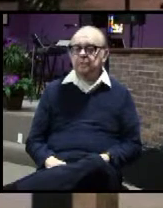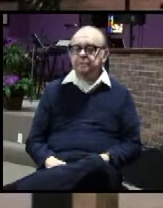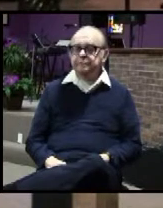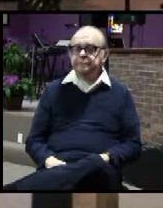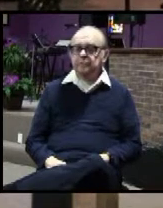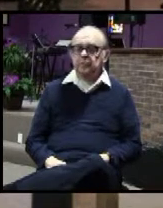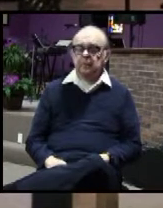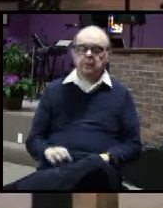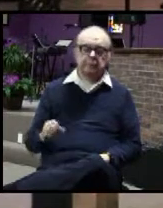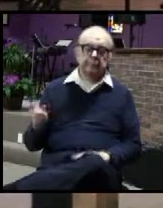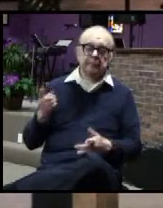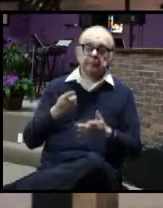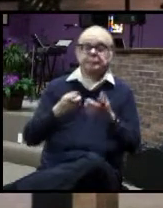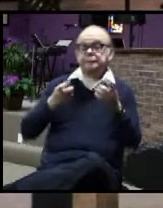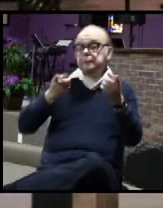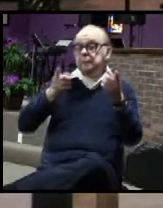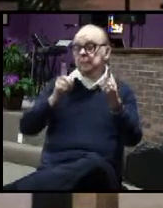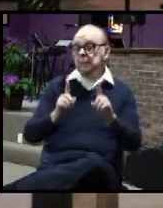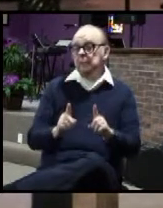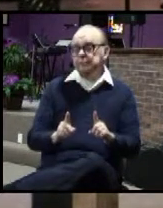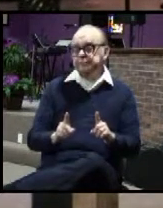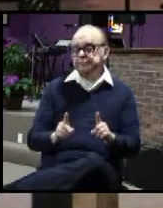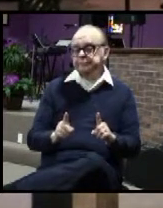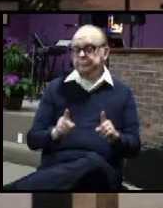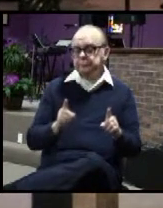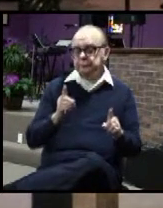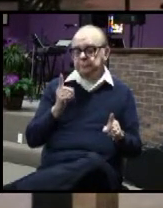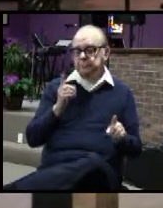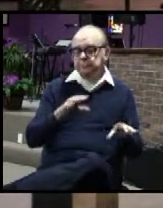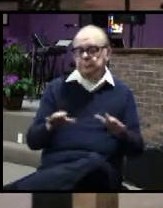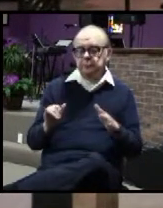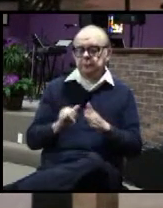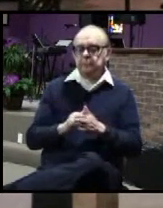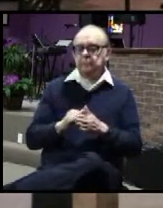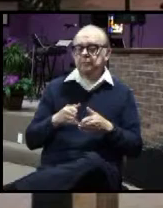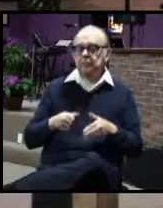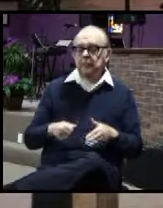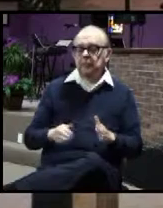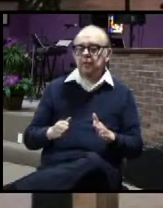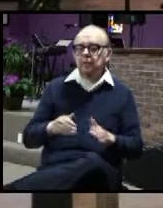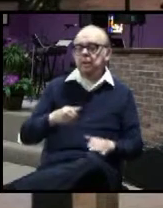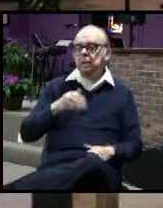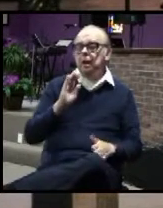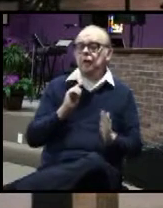And so what ends up happening is, in order to do that, we've got to let God show us,